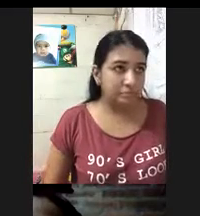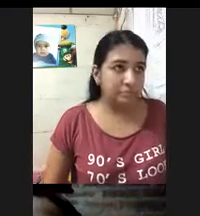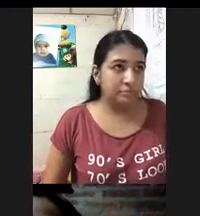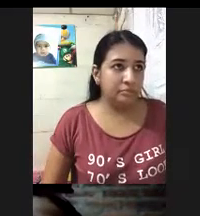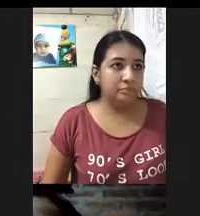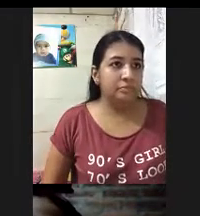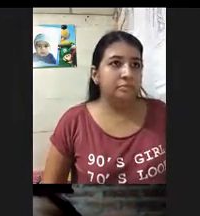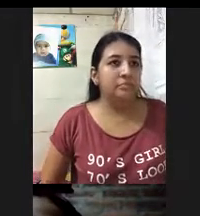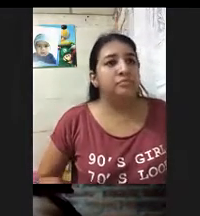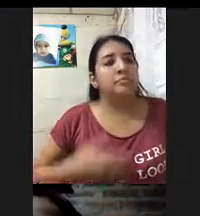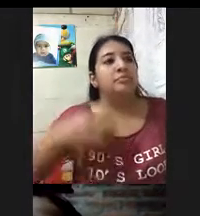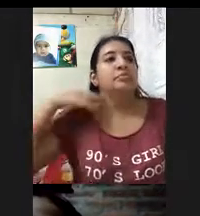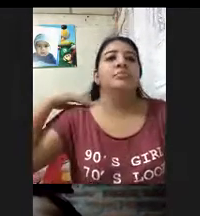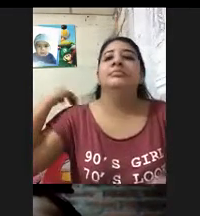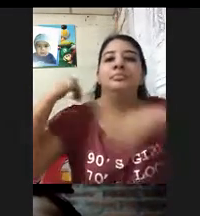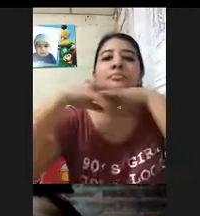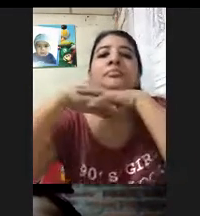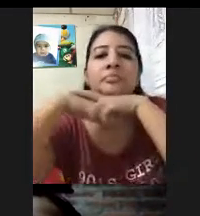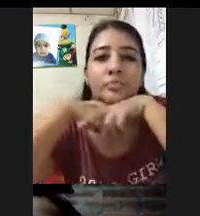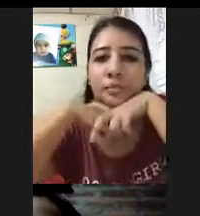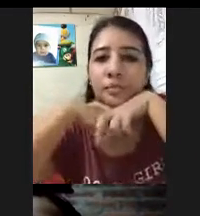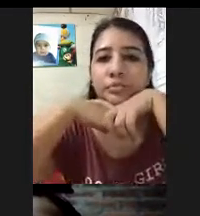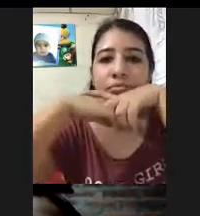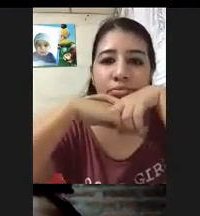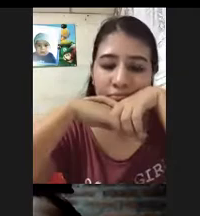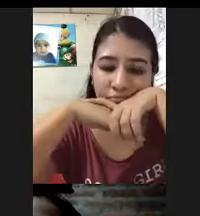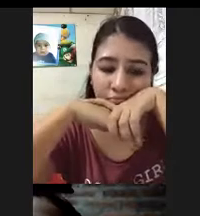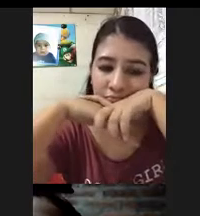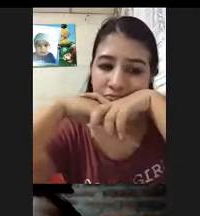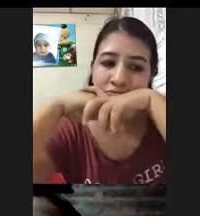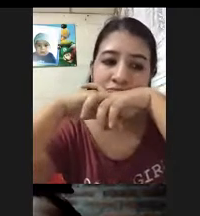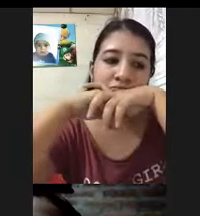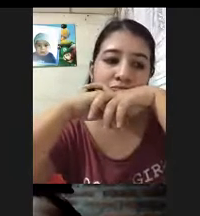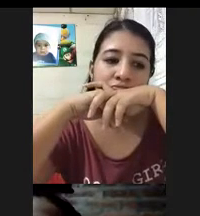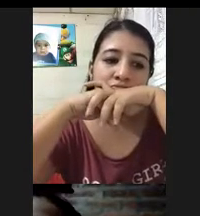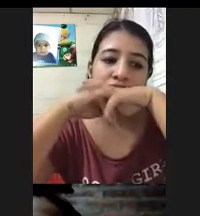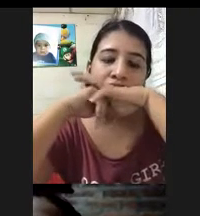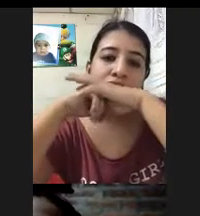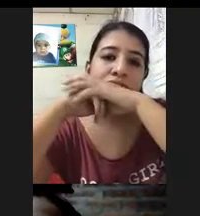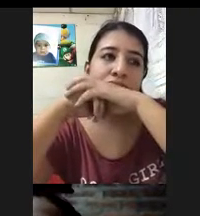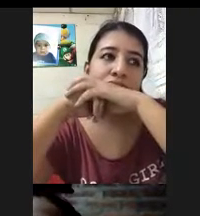Excellent. Excellent, excellent. Thank you, Carlos. What about you, Fausto? Tell me.